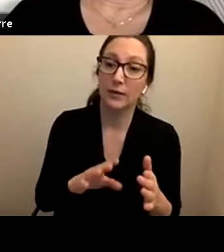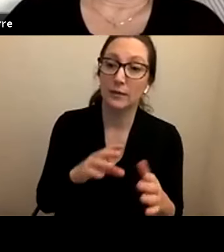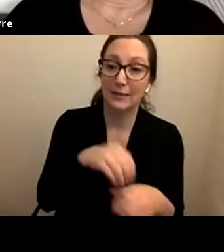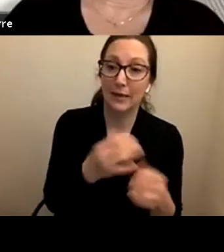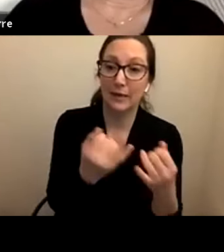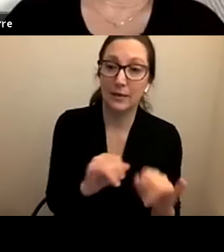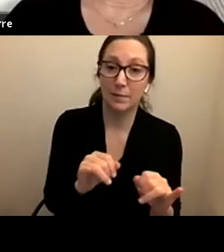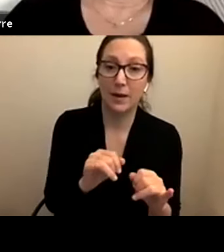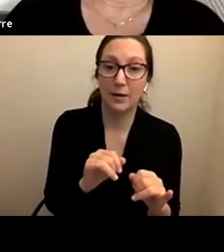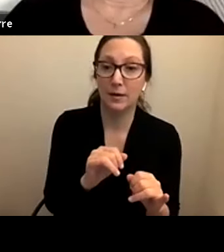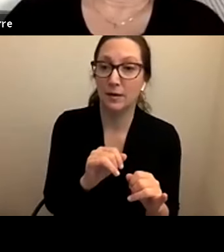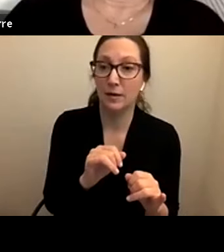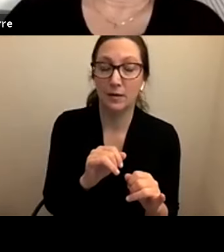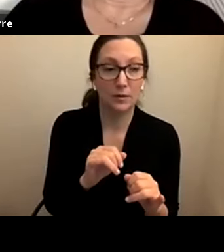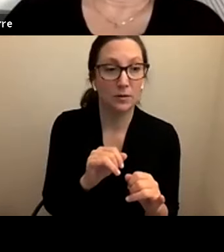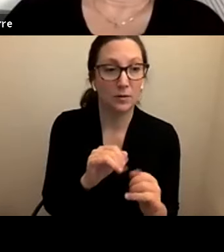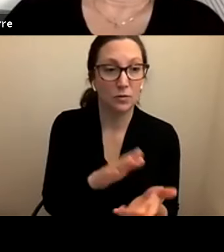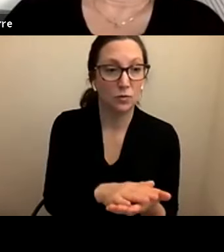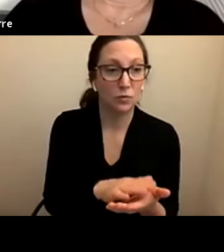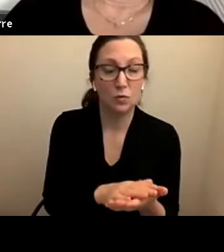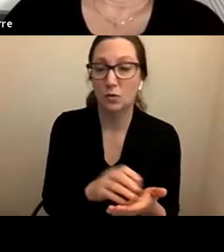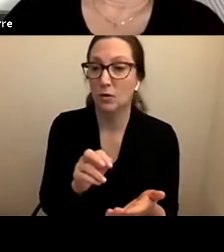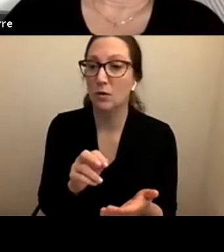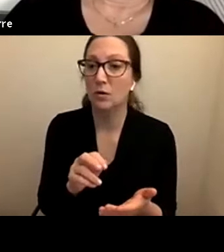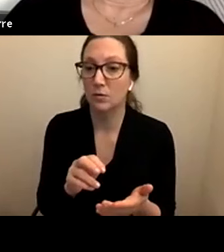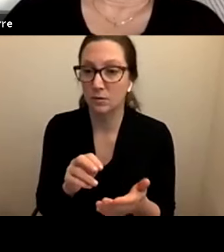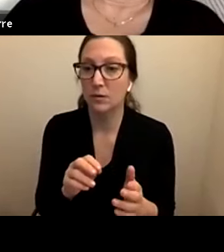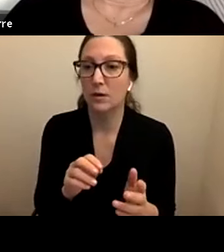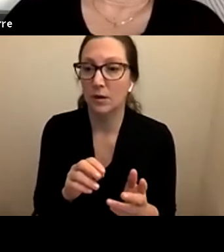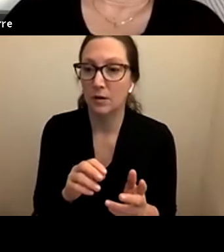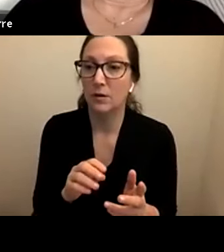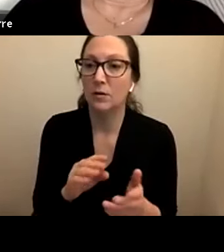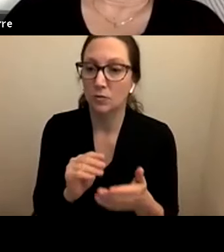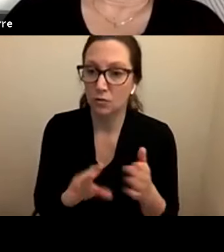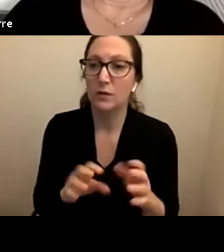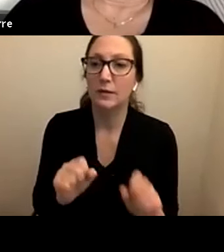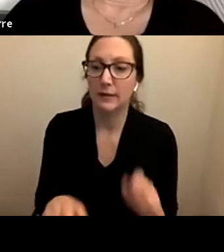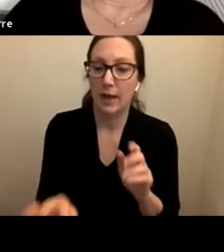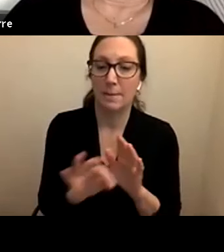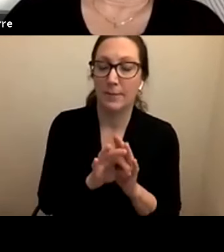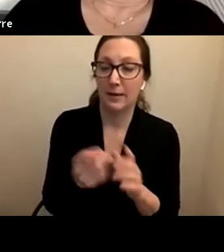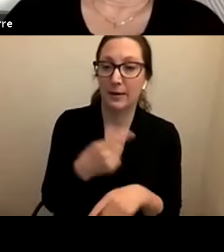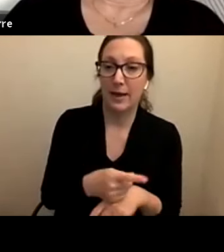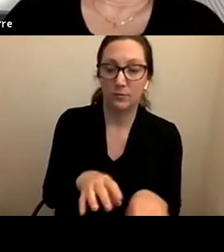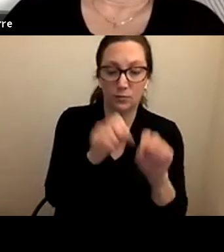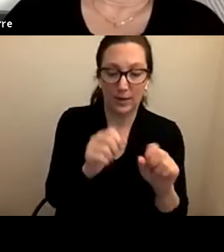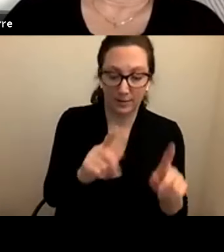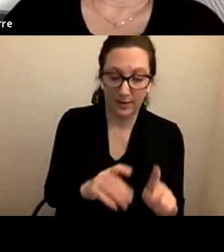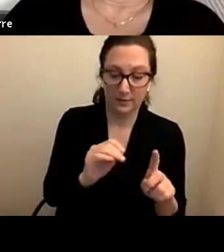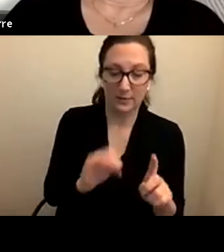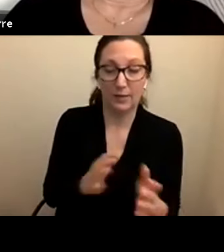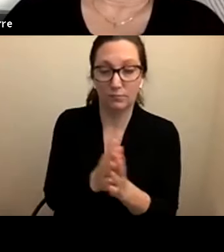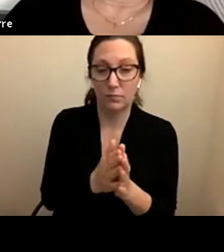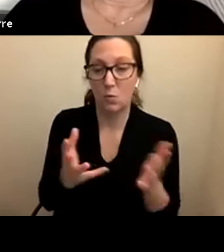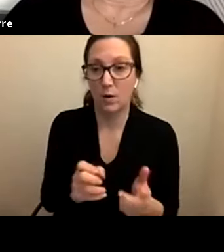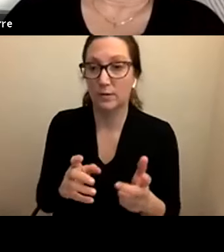take it, the task force can choose a day for those students to take either the test if they want to apply to exam